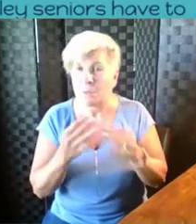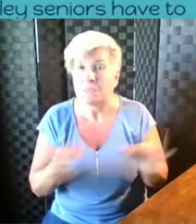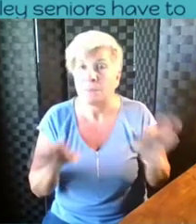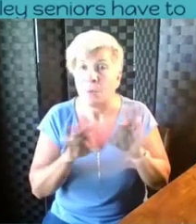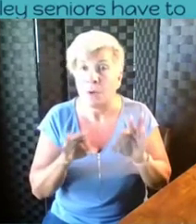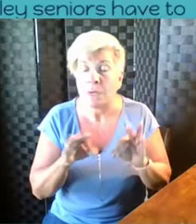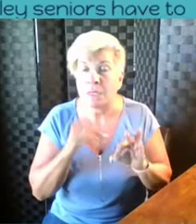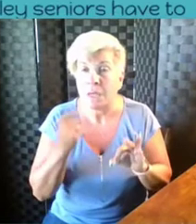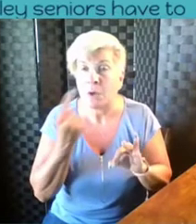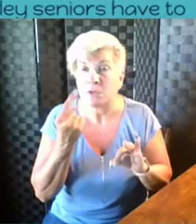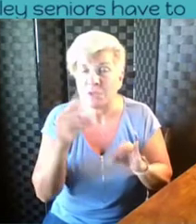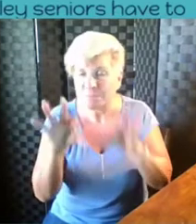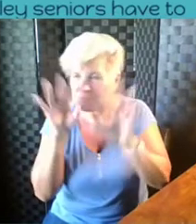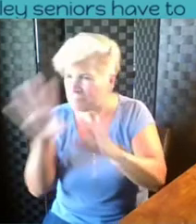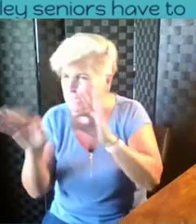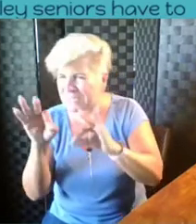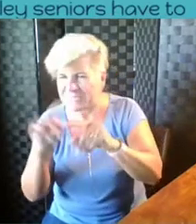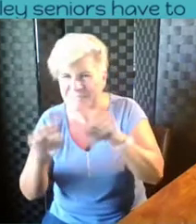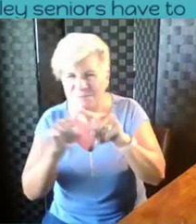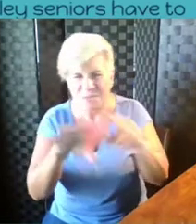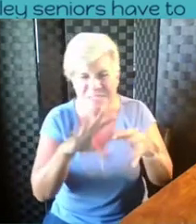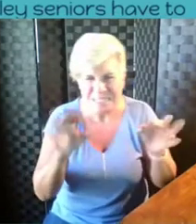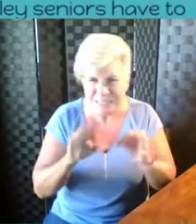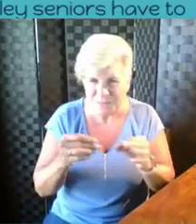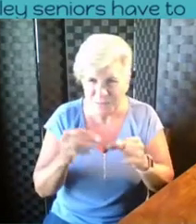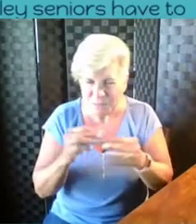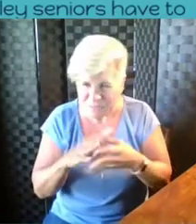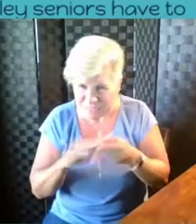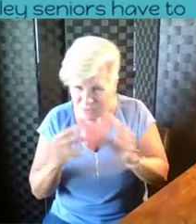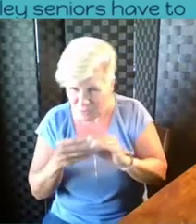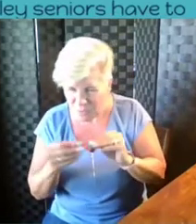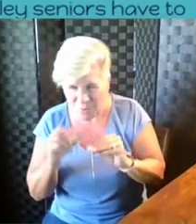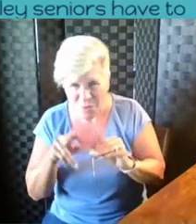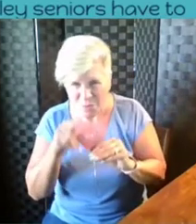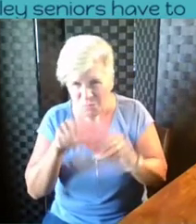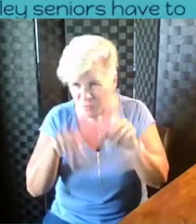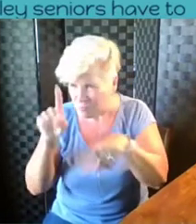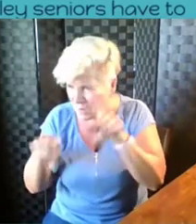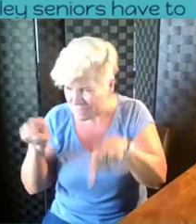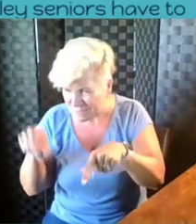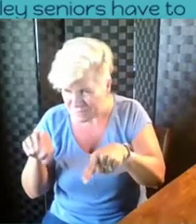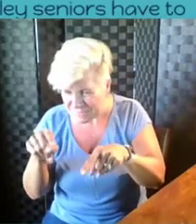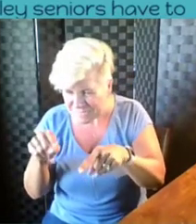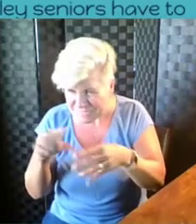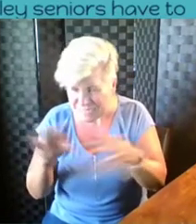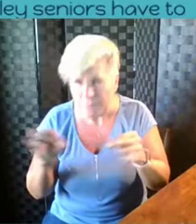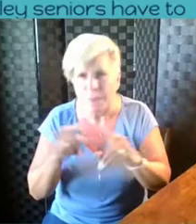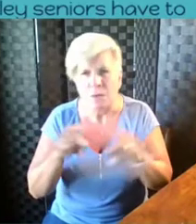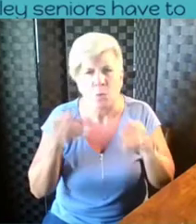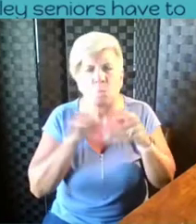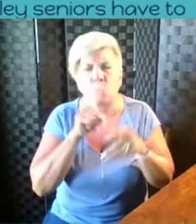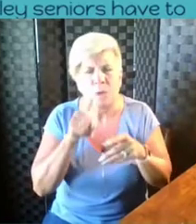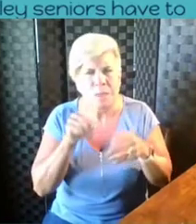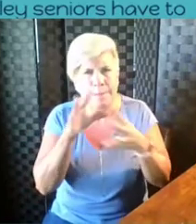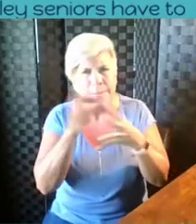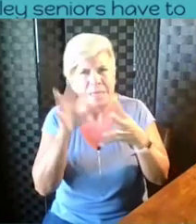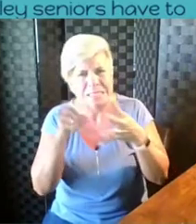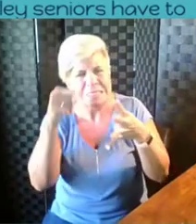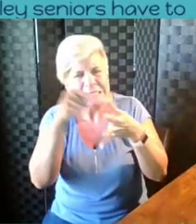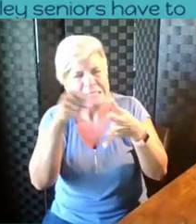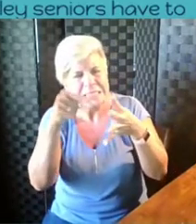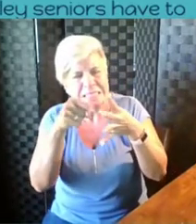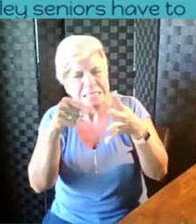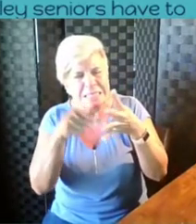is that you're not just pulling random sentences from the text or random things that you remember, but that you're really choosing